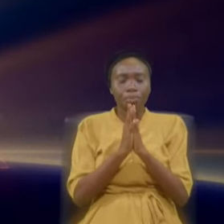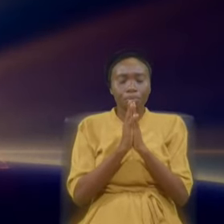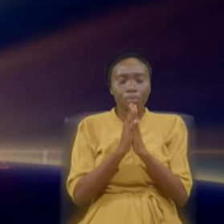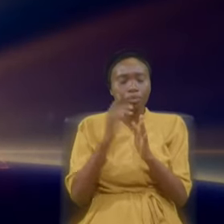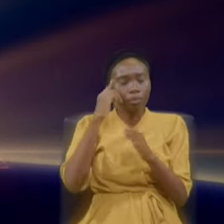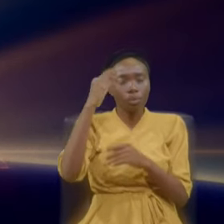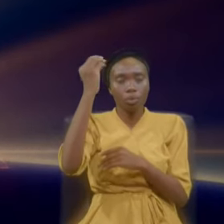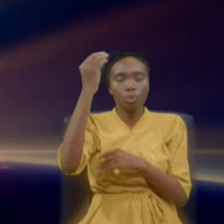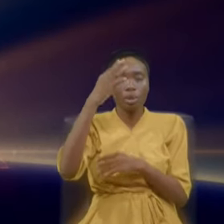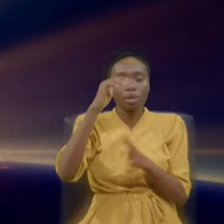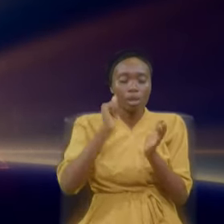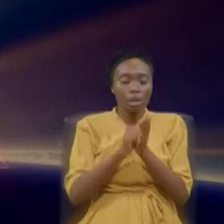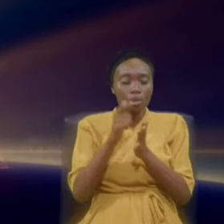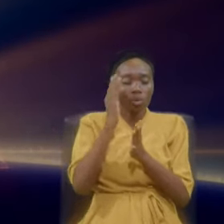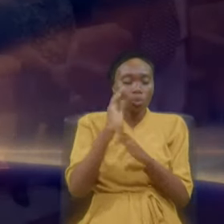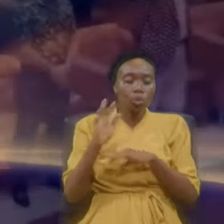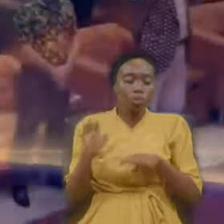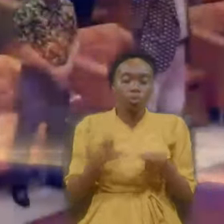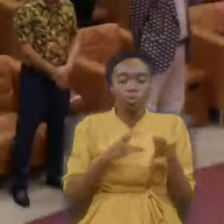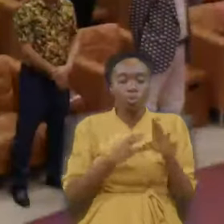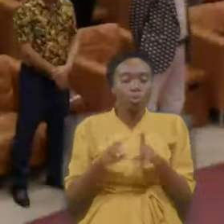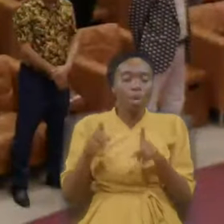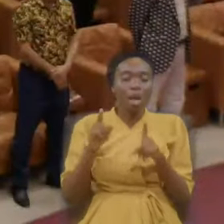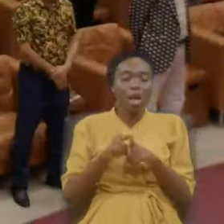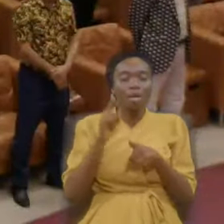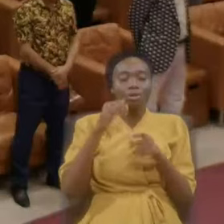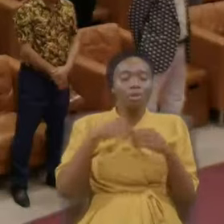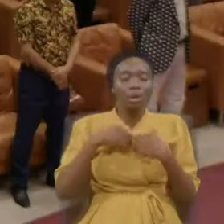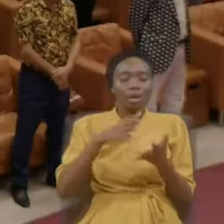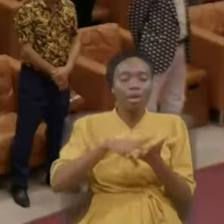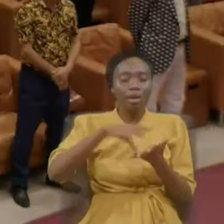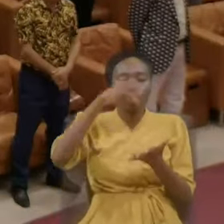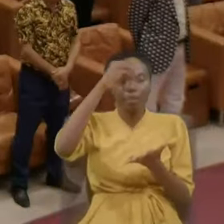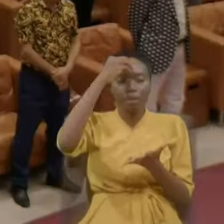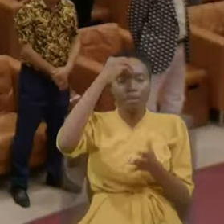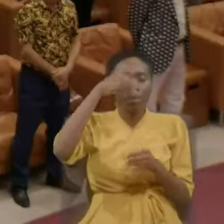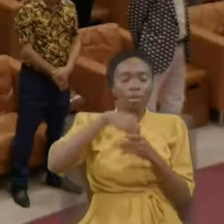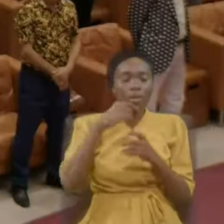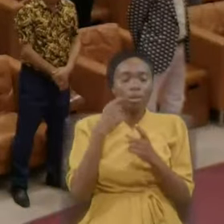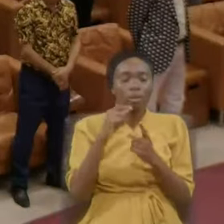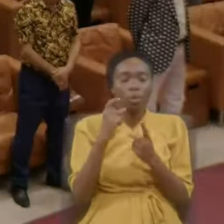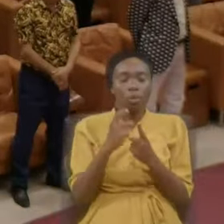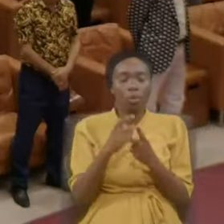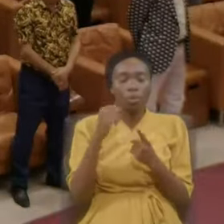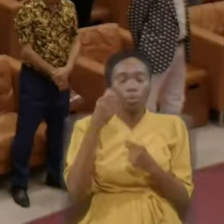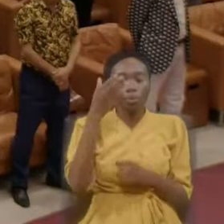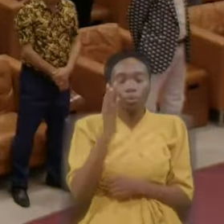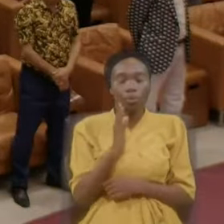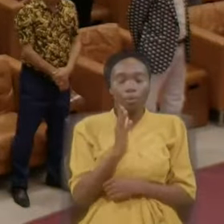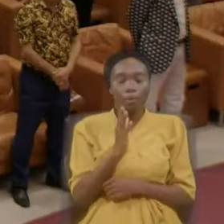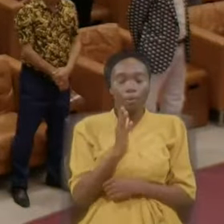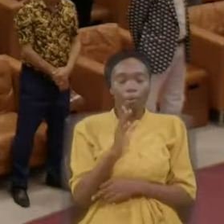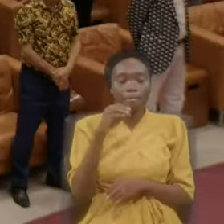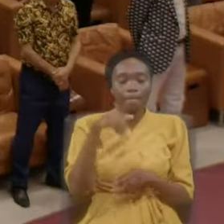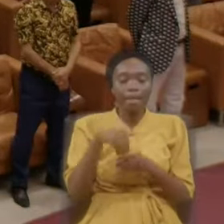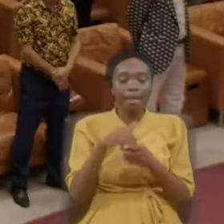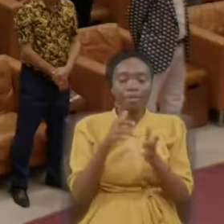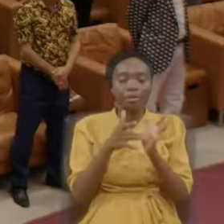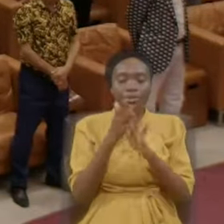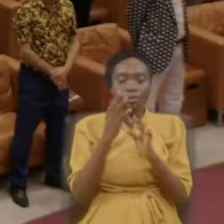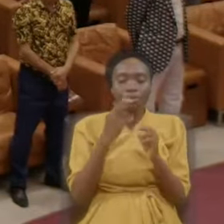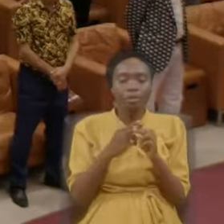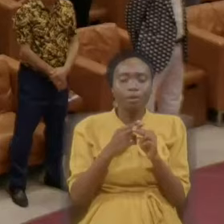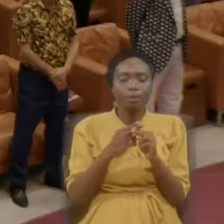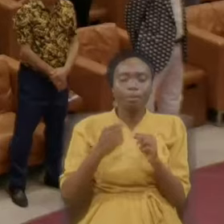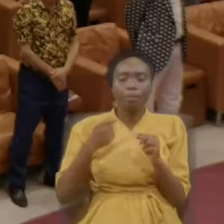for grace that you will do as you have learned in the Word of God. In Jesus'